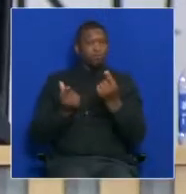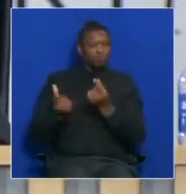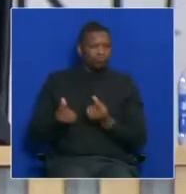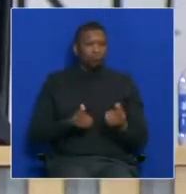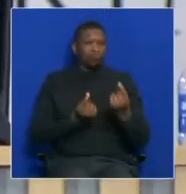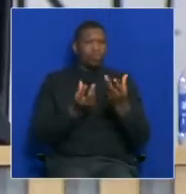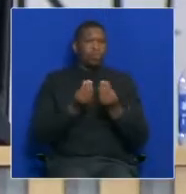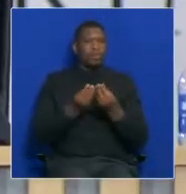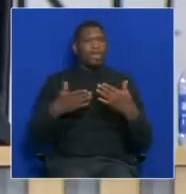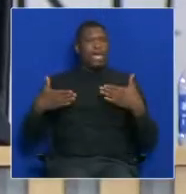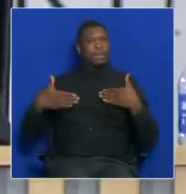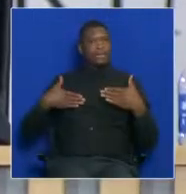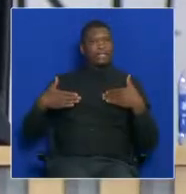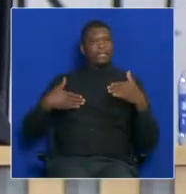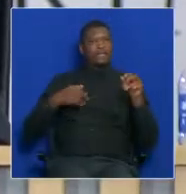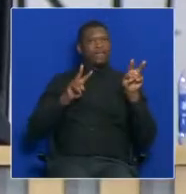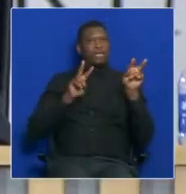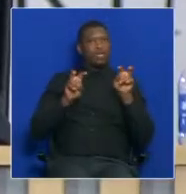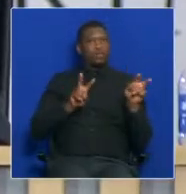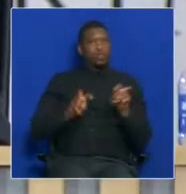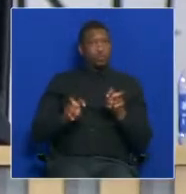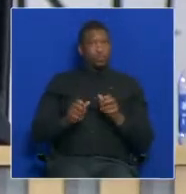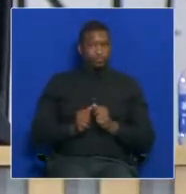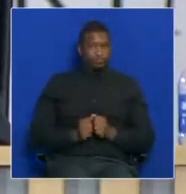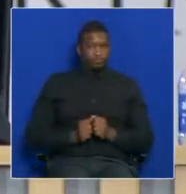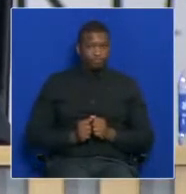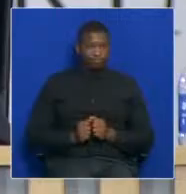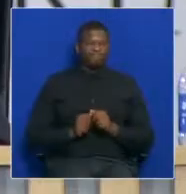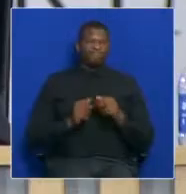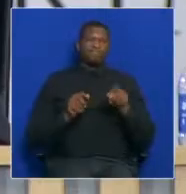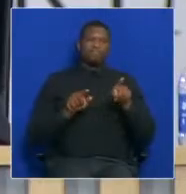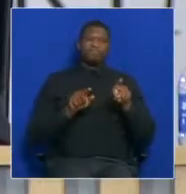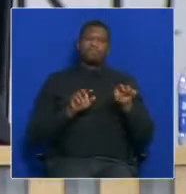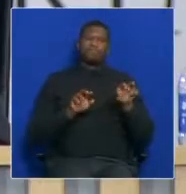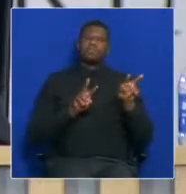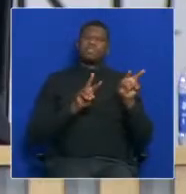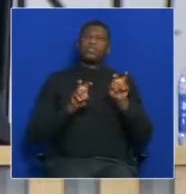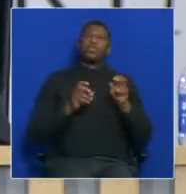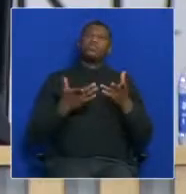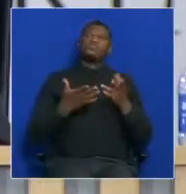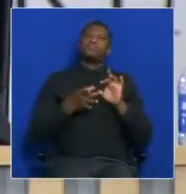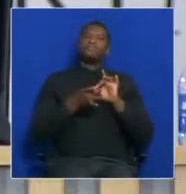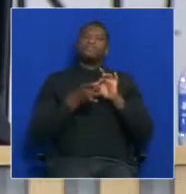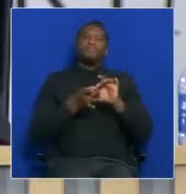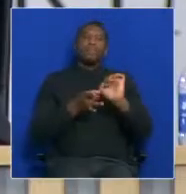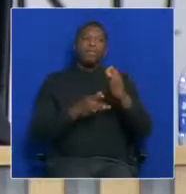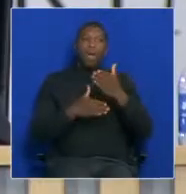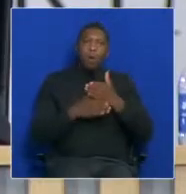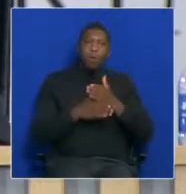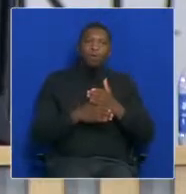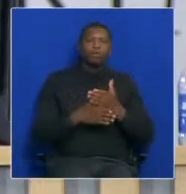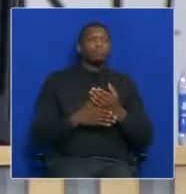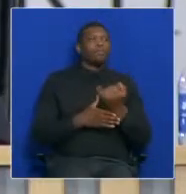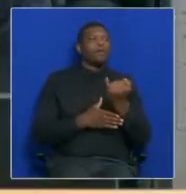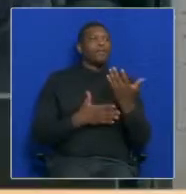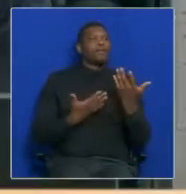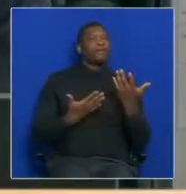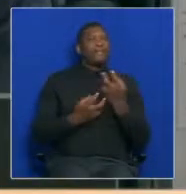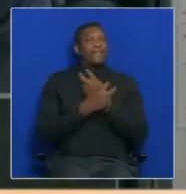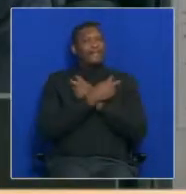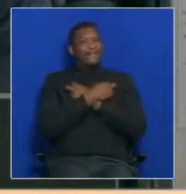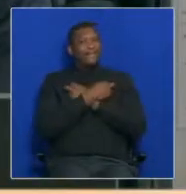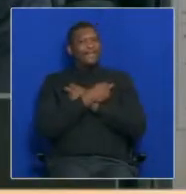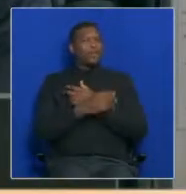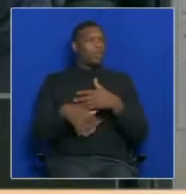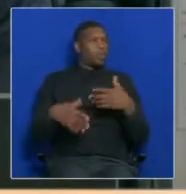administrative issues relating to their work, like leave, travel, and so forth.